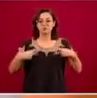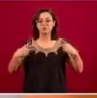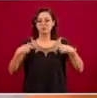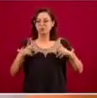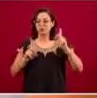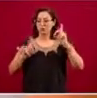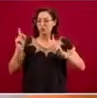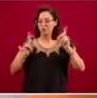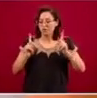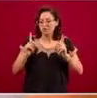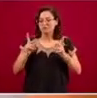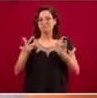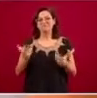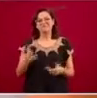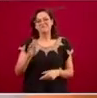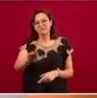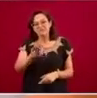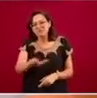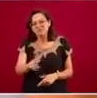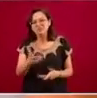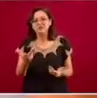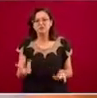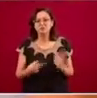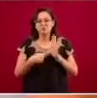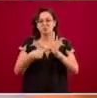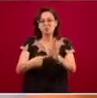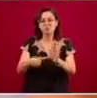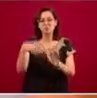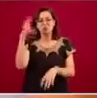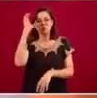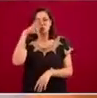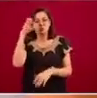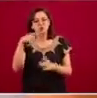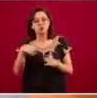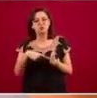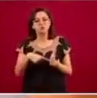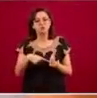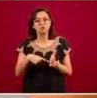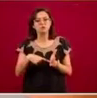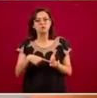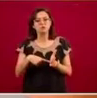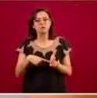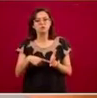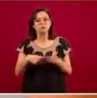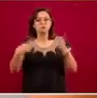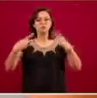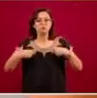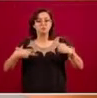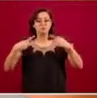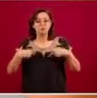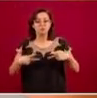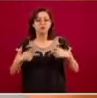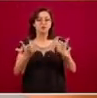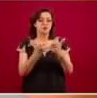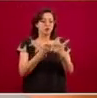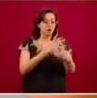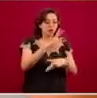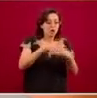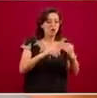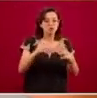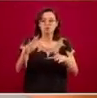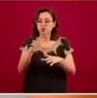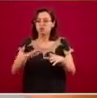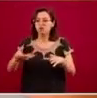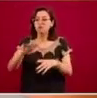this. But I would also like to know, when can we know the evidence, the scientific evidence of